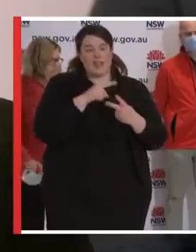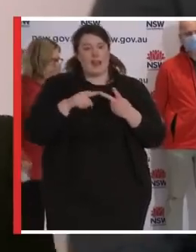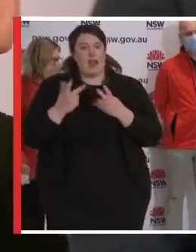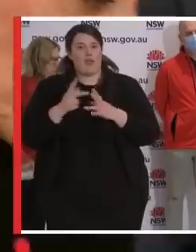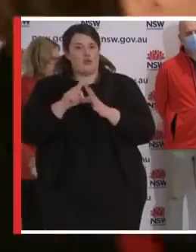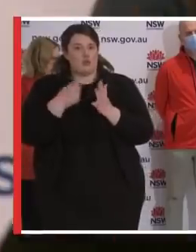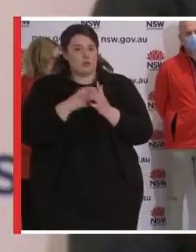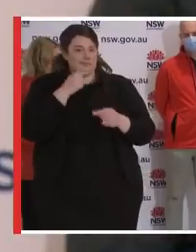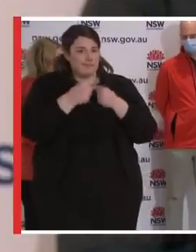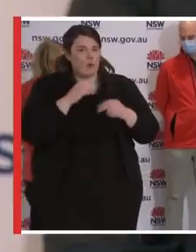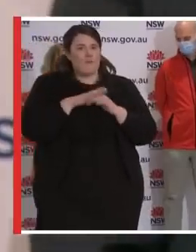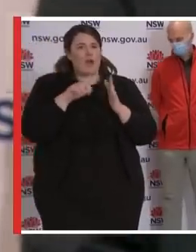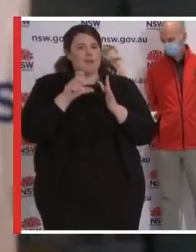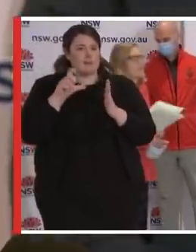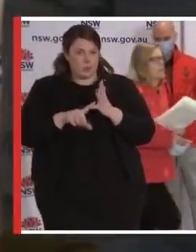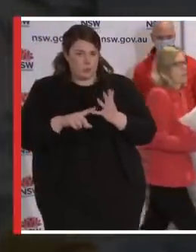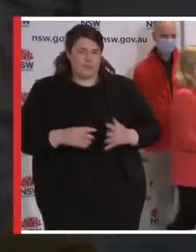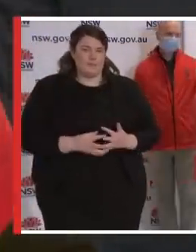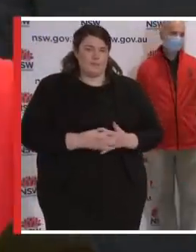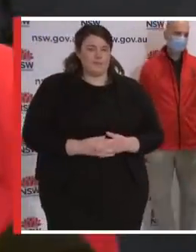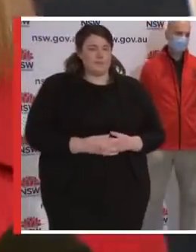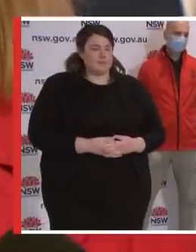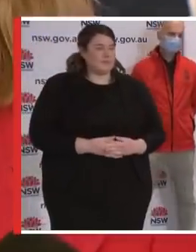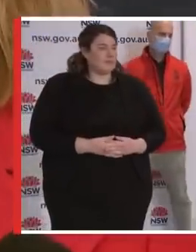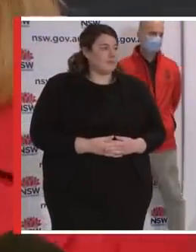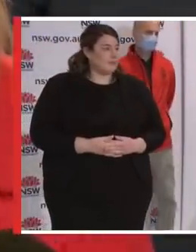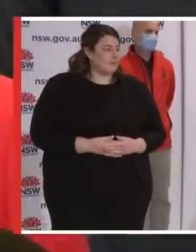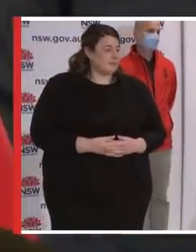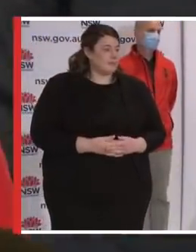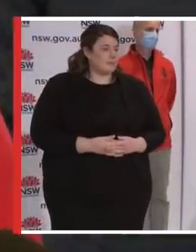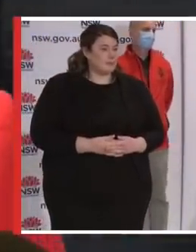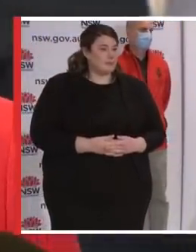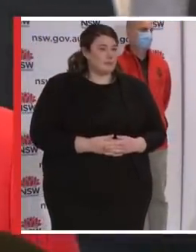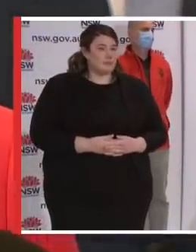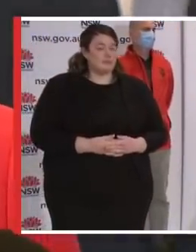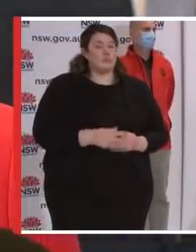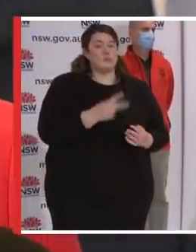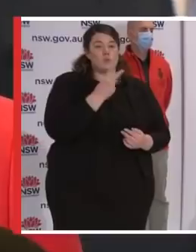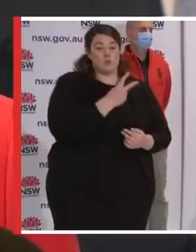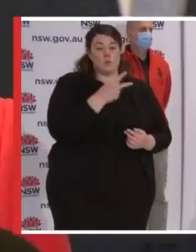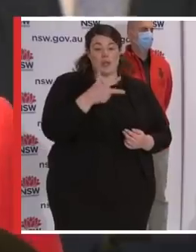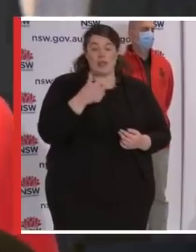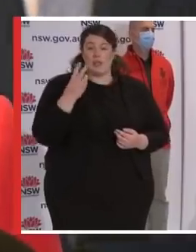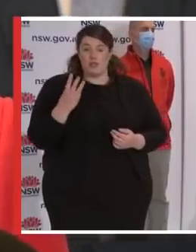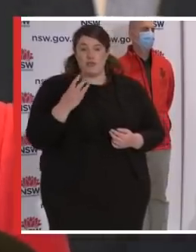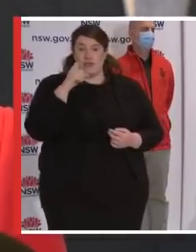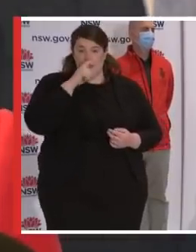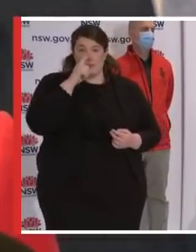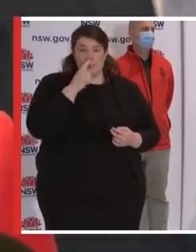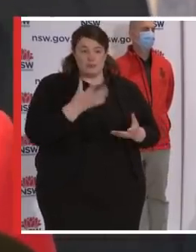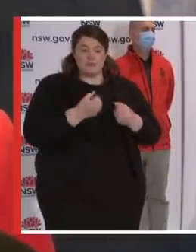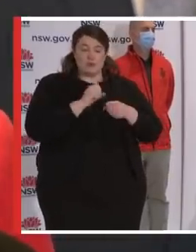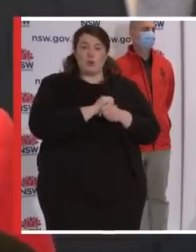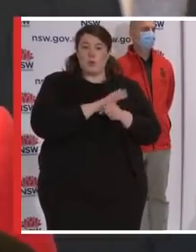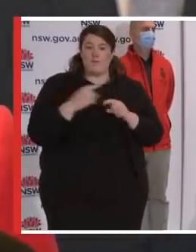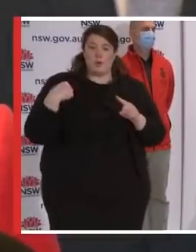words. Thank you very much, Premier. So there were 283 locally acquired cases of COVID and a record number